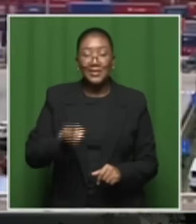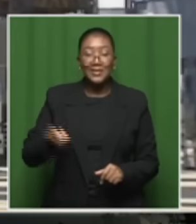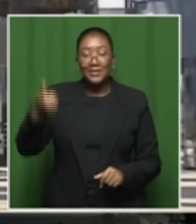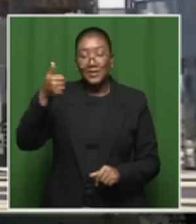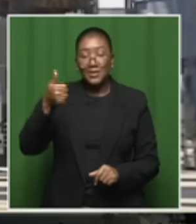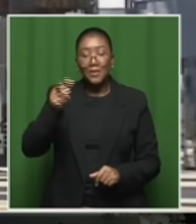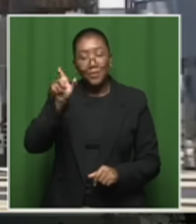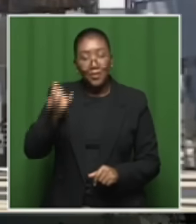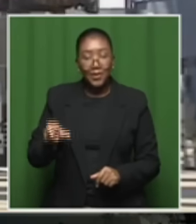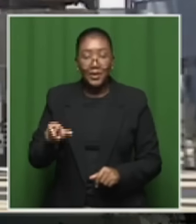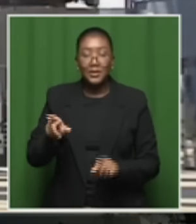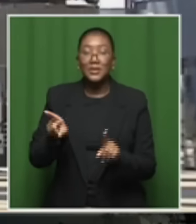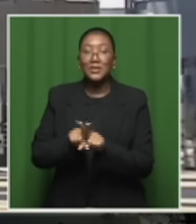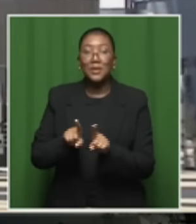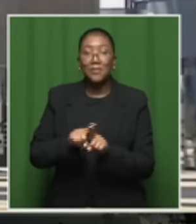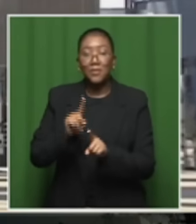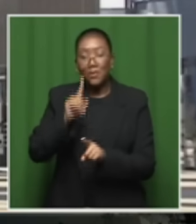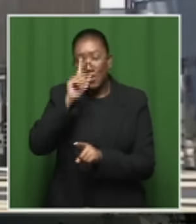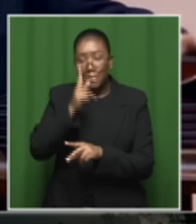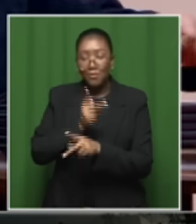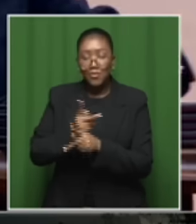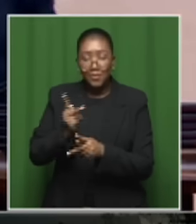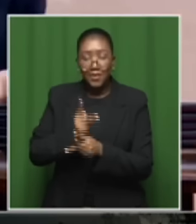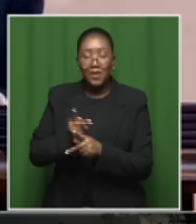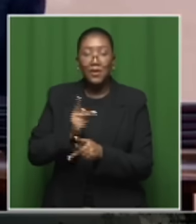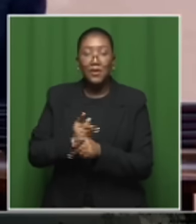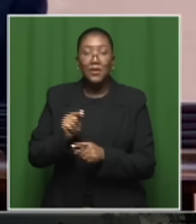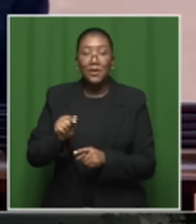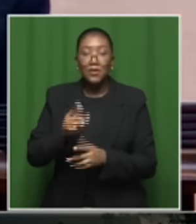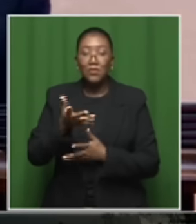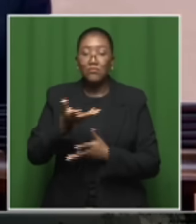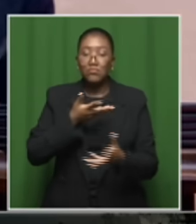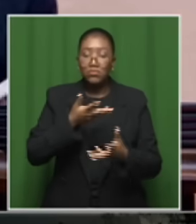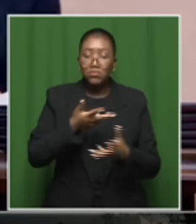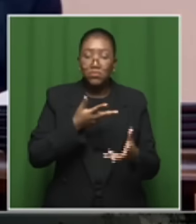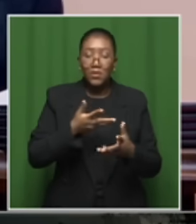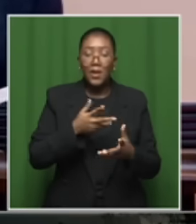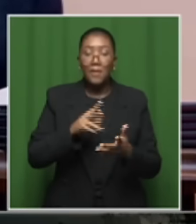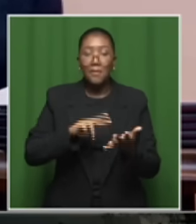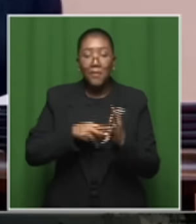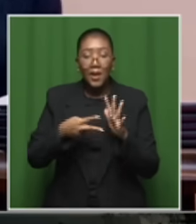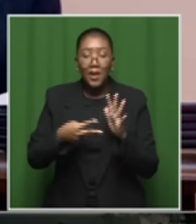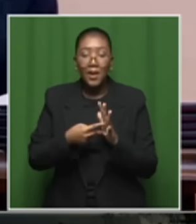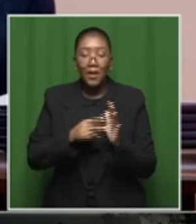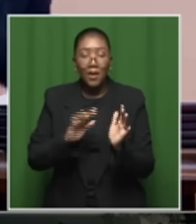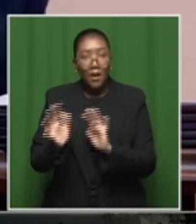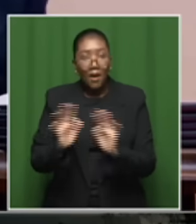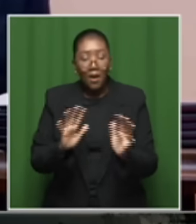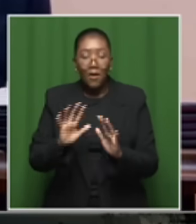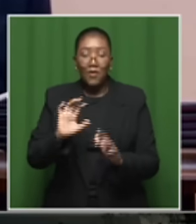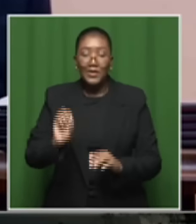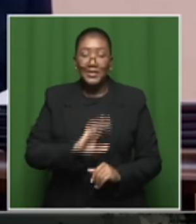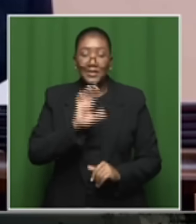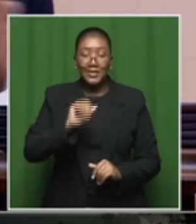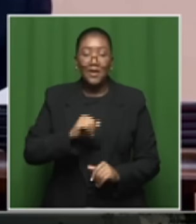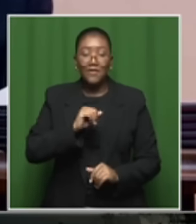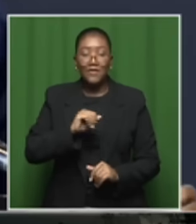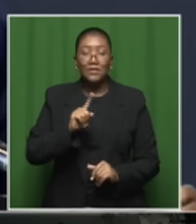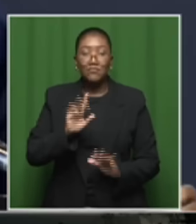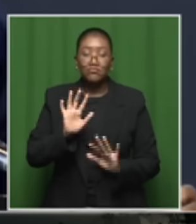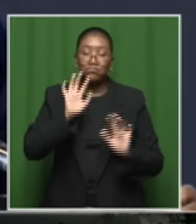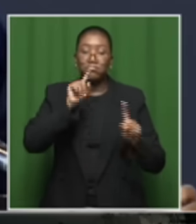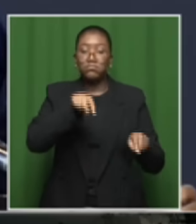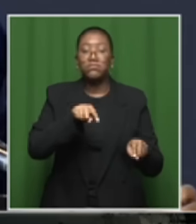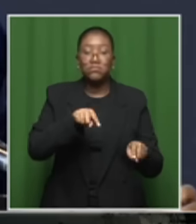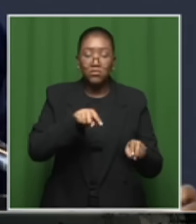same person who was preparing also logistics and everything for the South African delegation when they